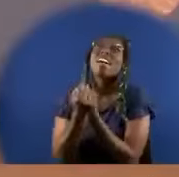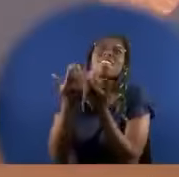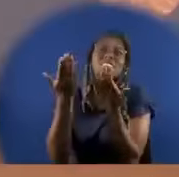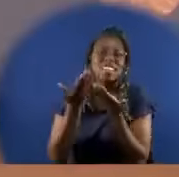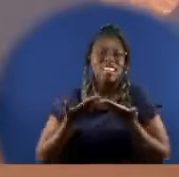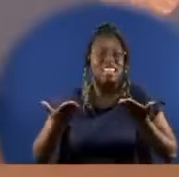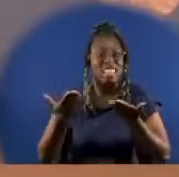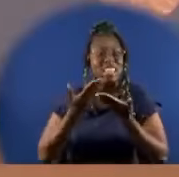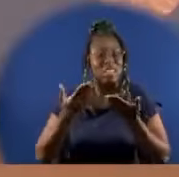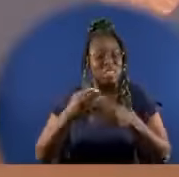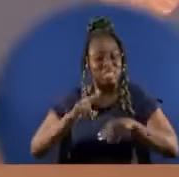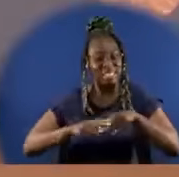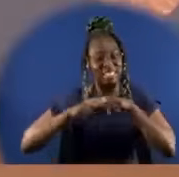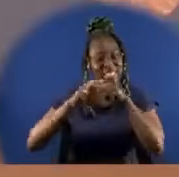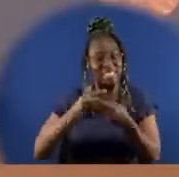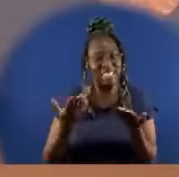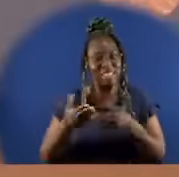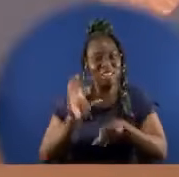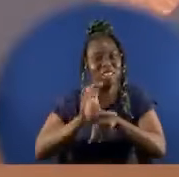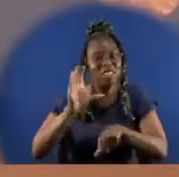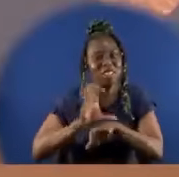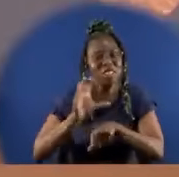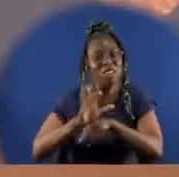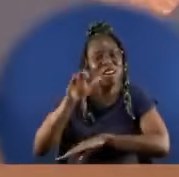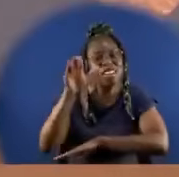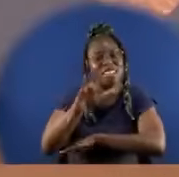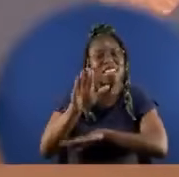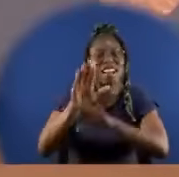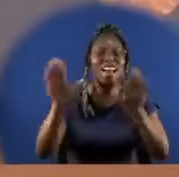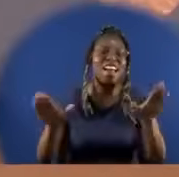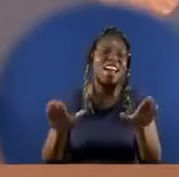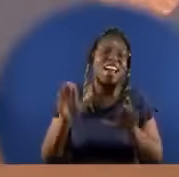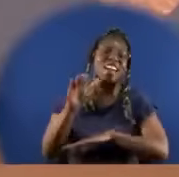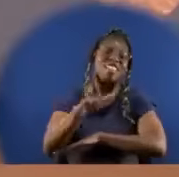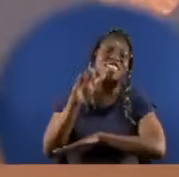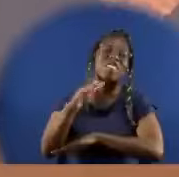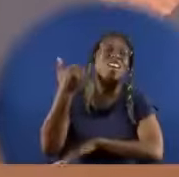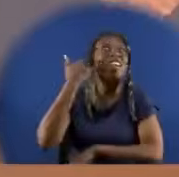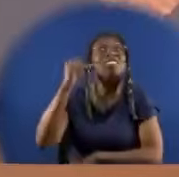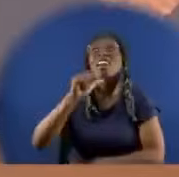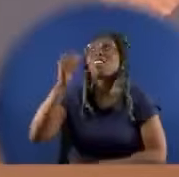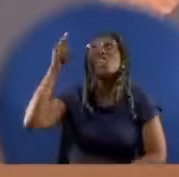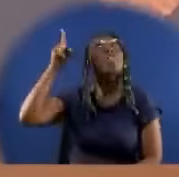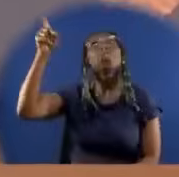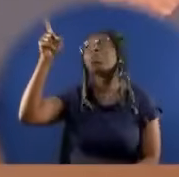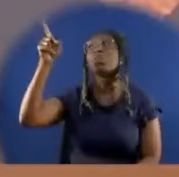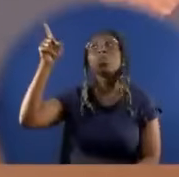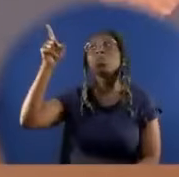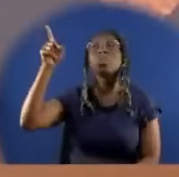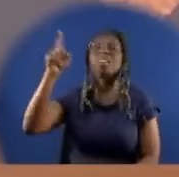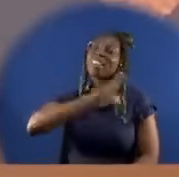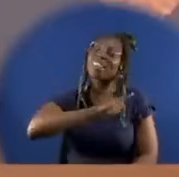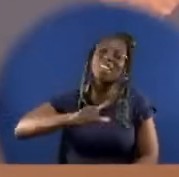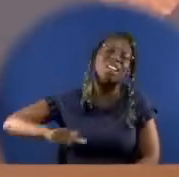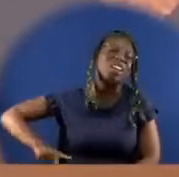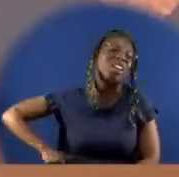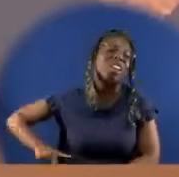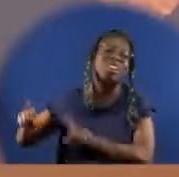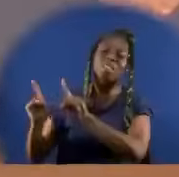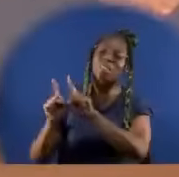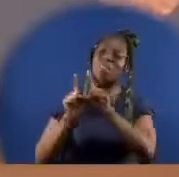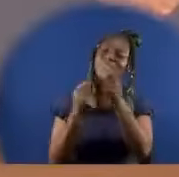at 12:44 on a Sunday afternoon talking about, if it had not been for the Lord who was on